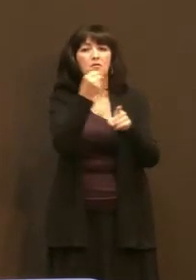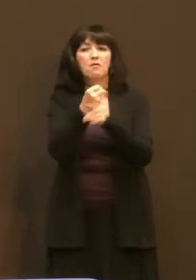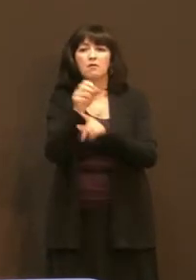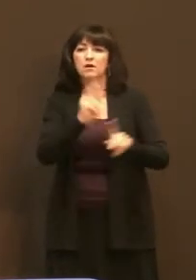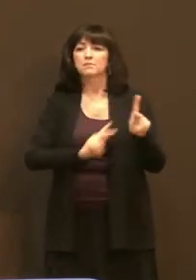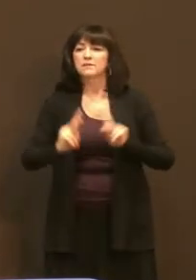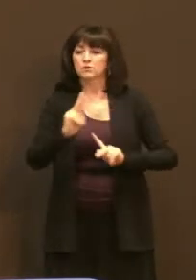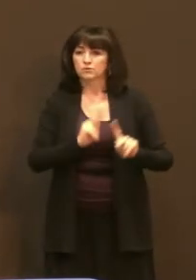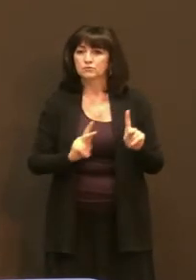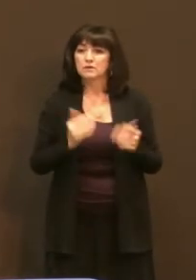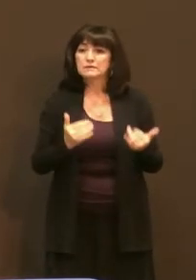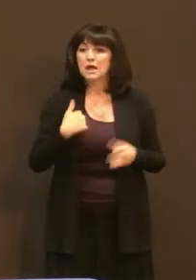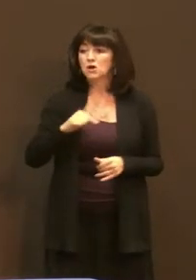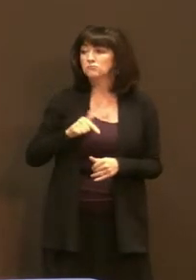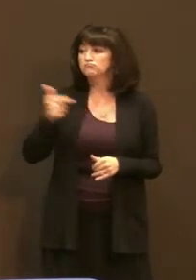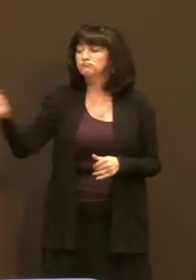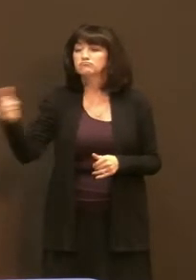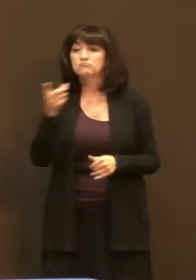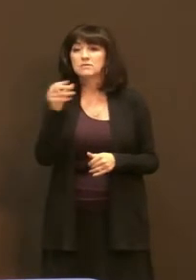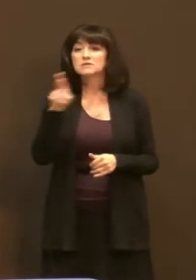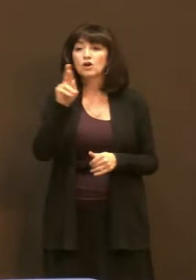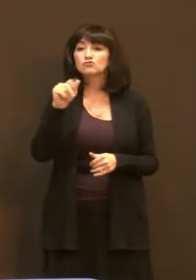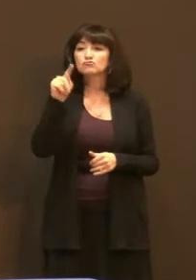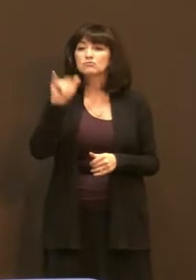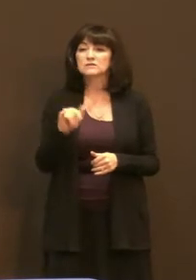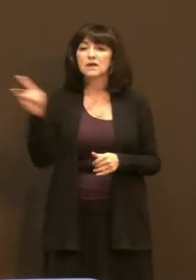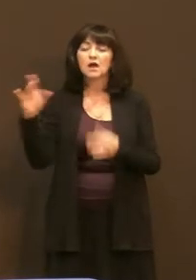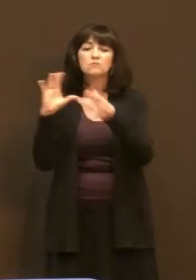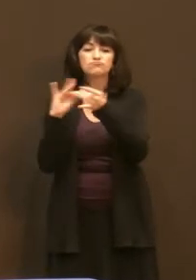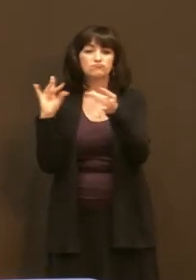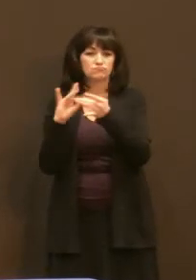her remarks as well. Great, thank you, Governor.